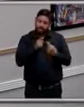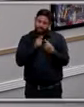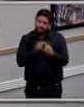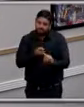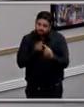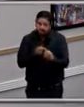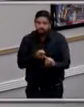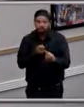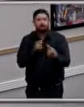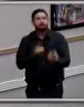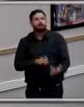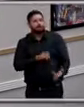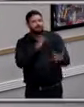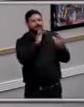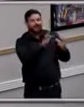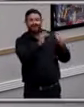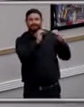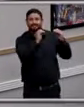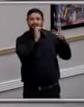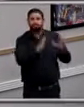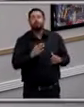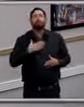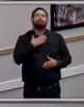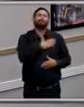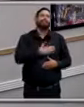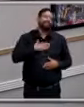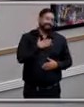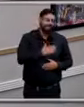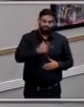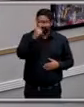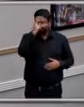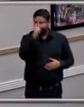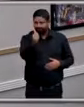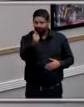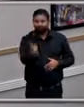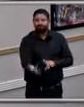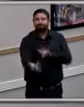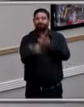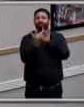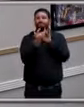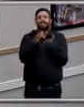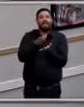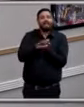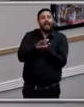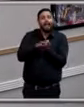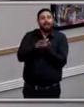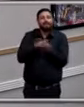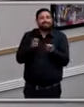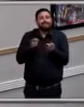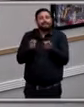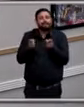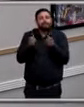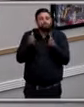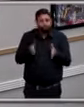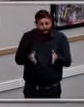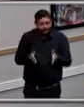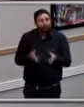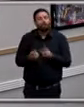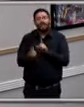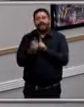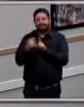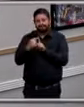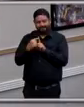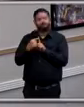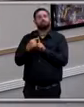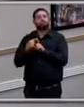a teacher, please feel free to reach out to the campus administrator and ask the campus administrator to help